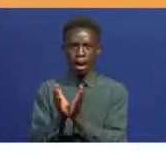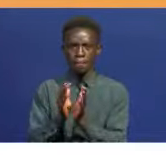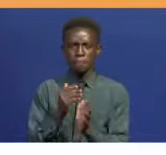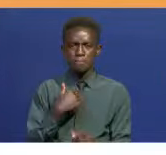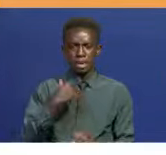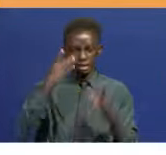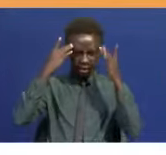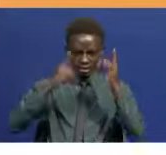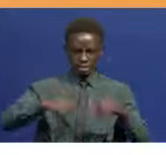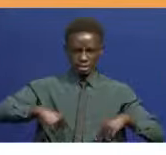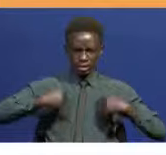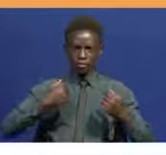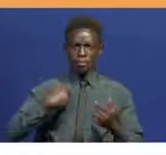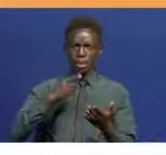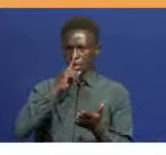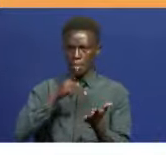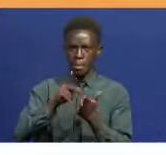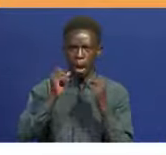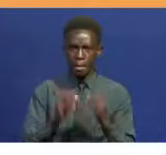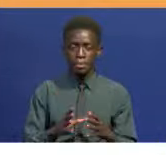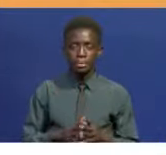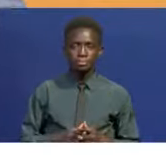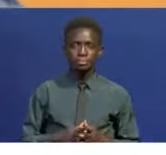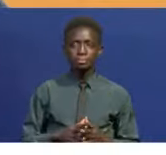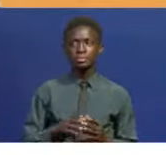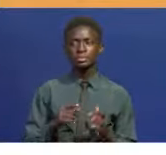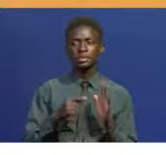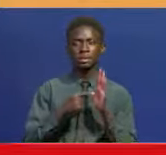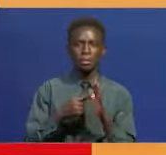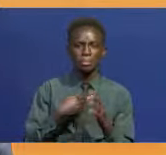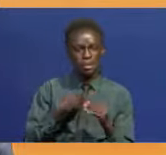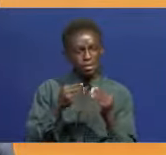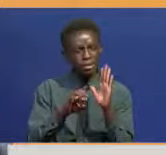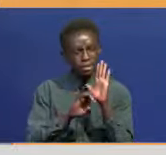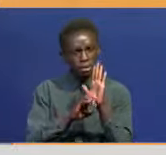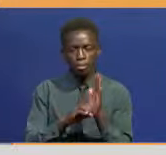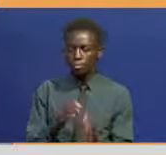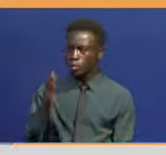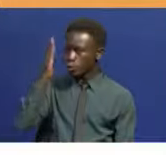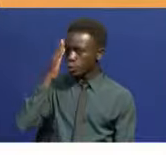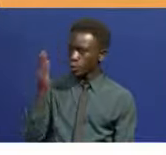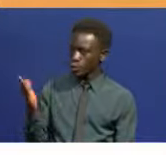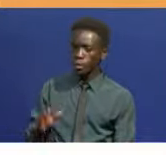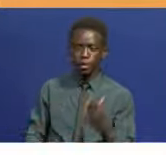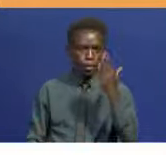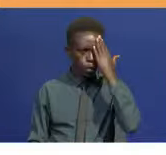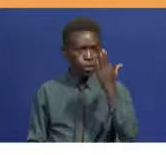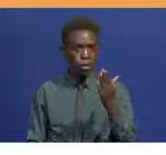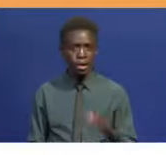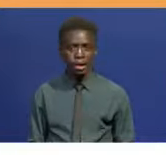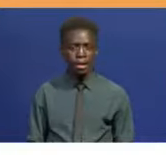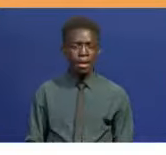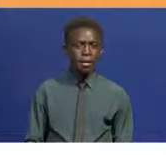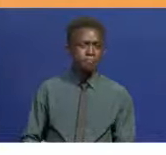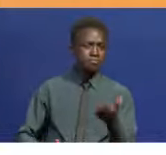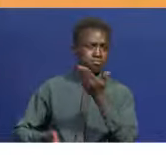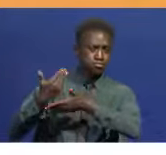undercutting. And I'll give a very specific example. He knows. There was a point at around